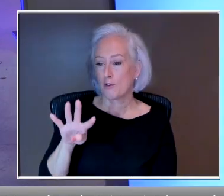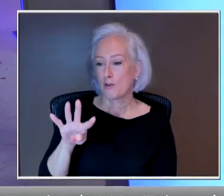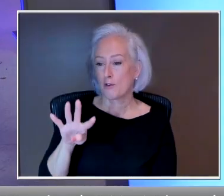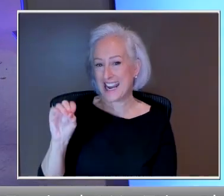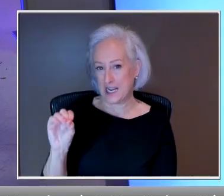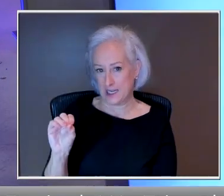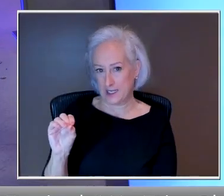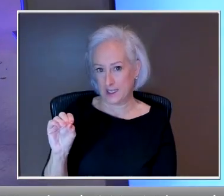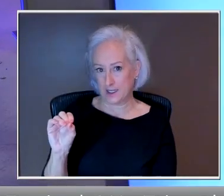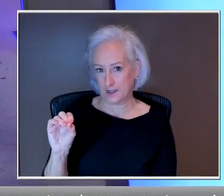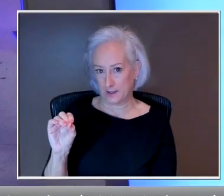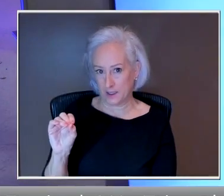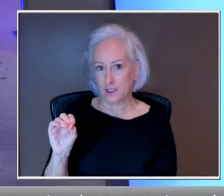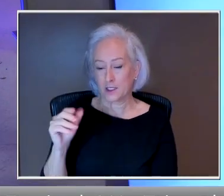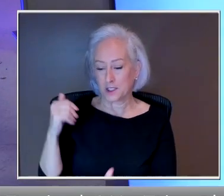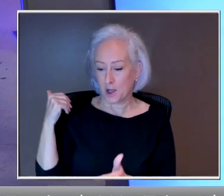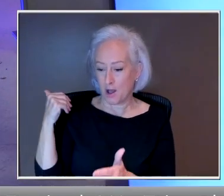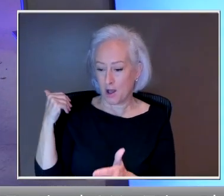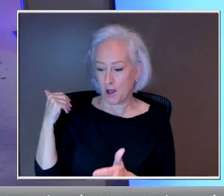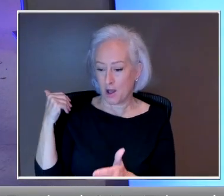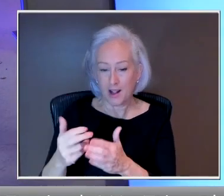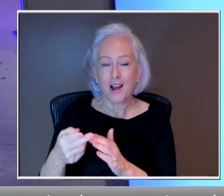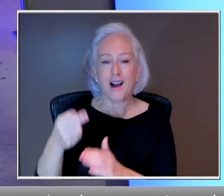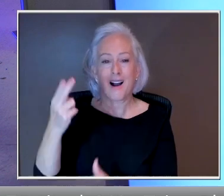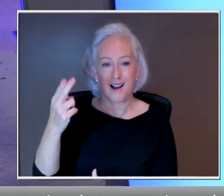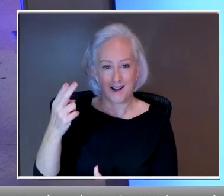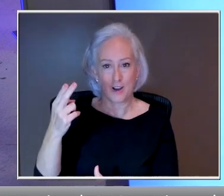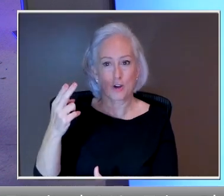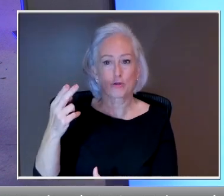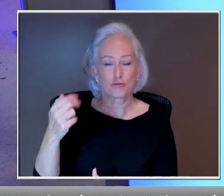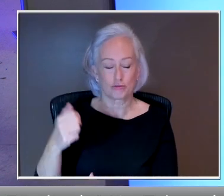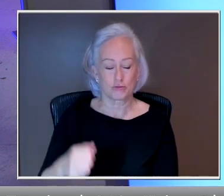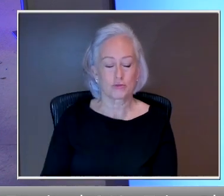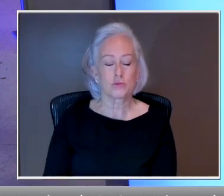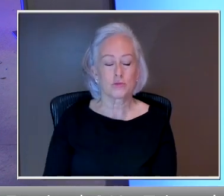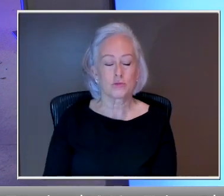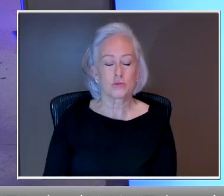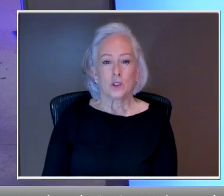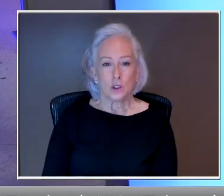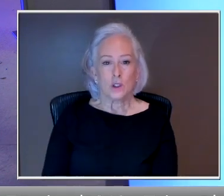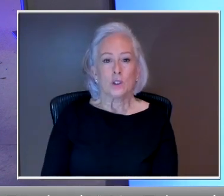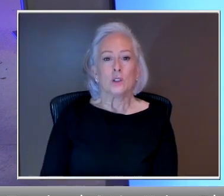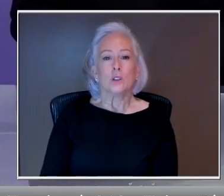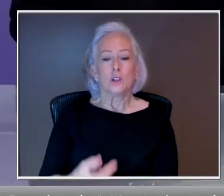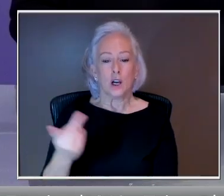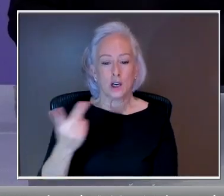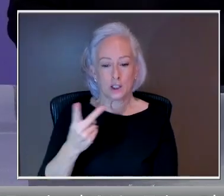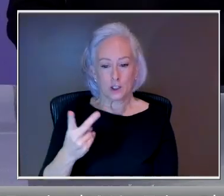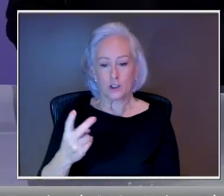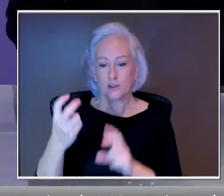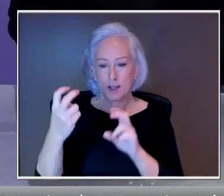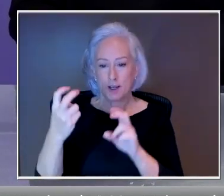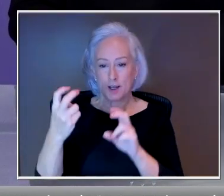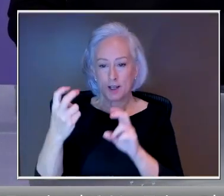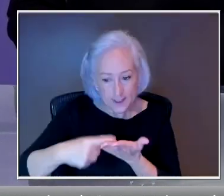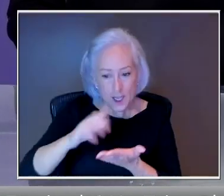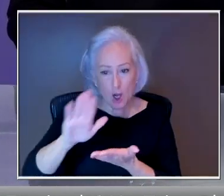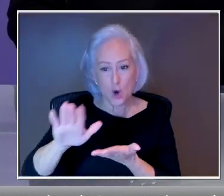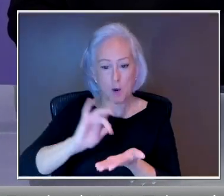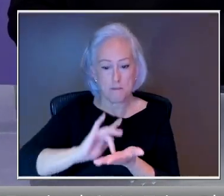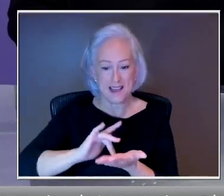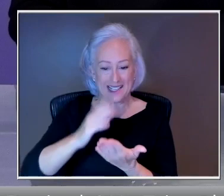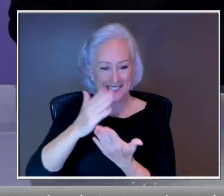danger. It is higher. So what I look at that point is, Michelle and I we looked through her medications. We talked about her,